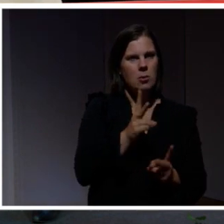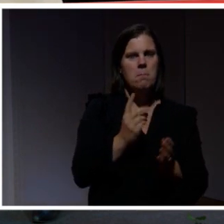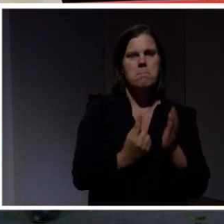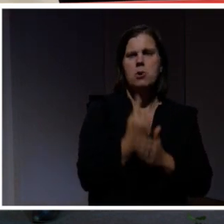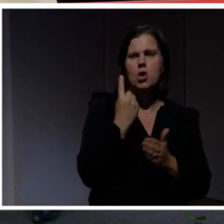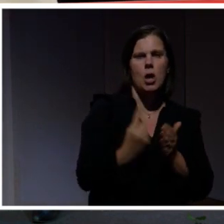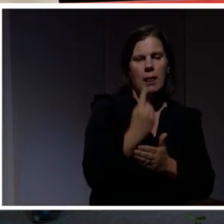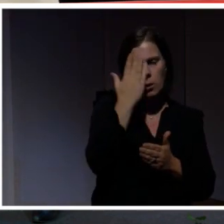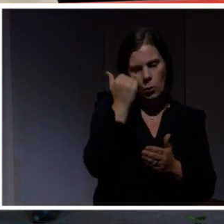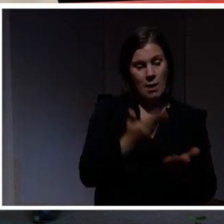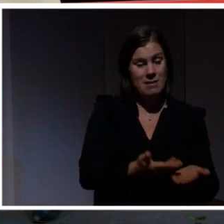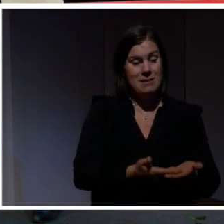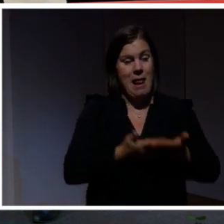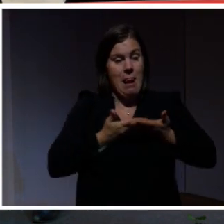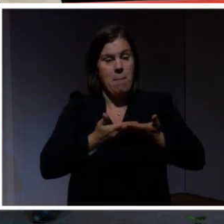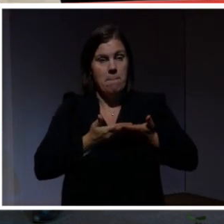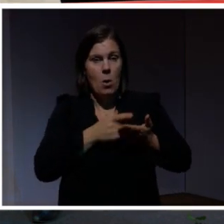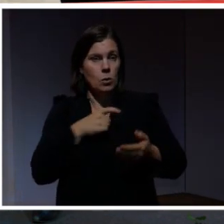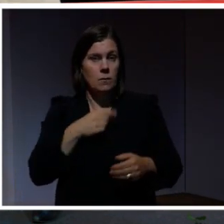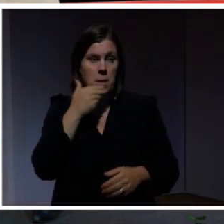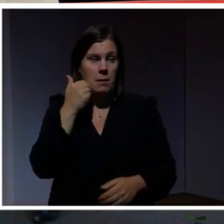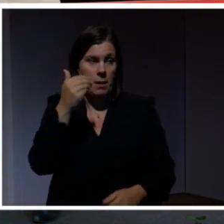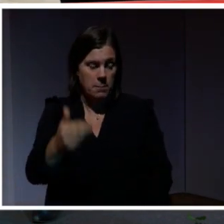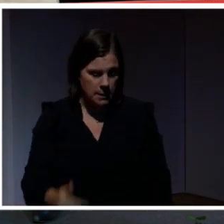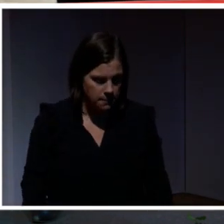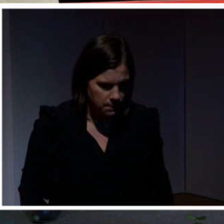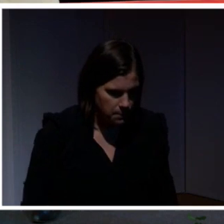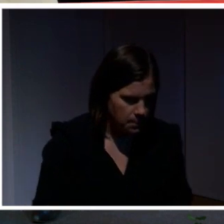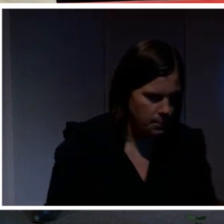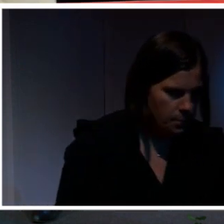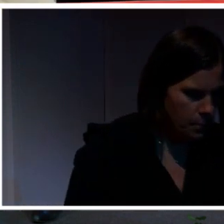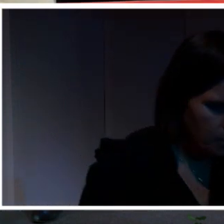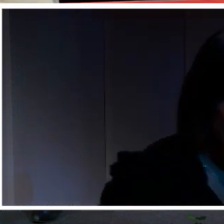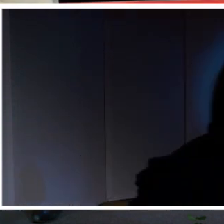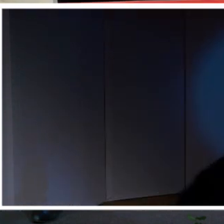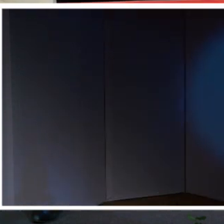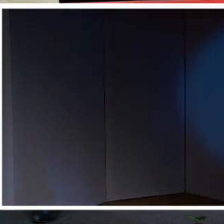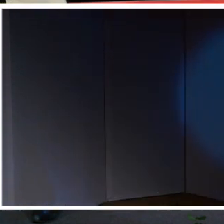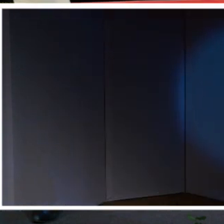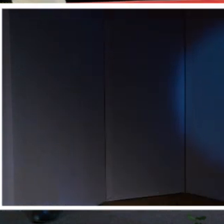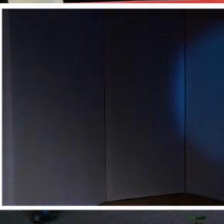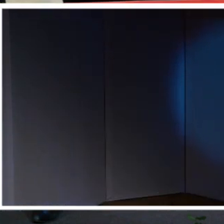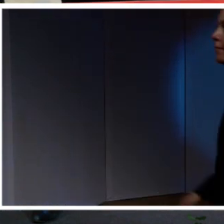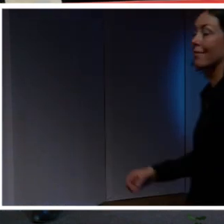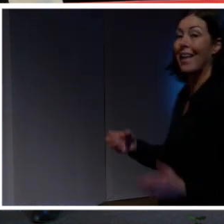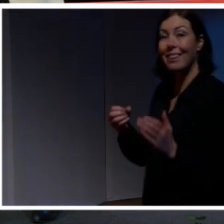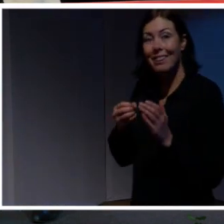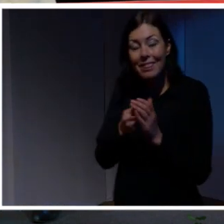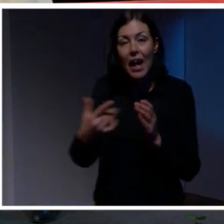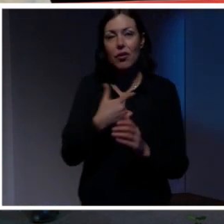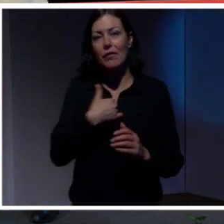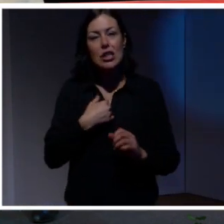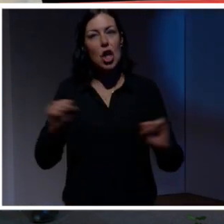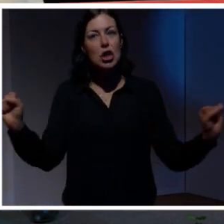potential to help us make a better future. And this is why we should panic, because those challenges are